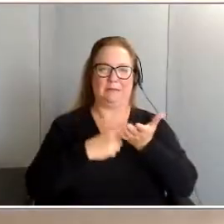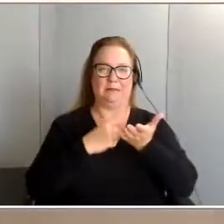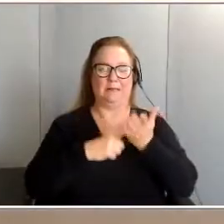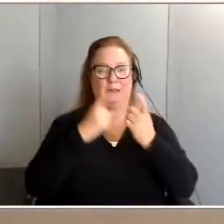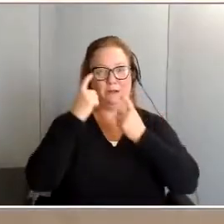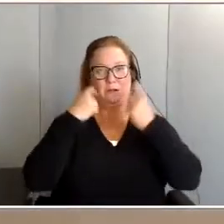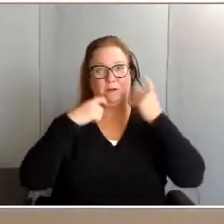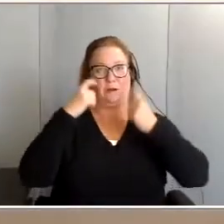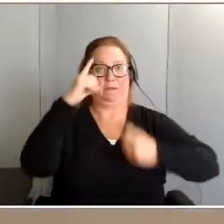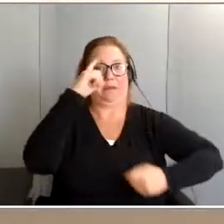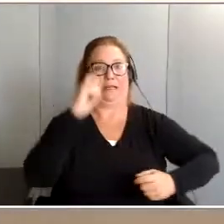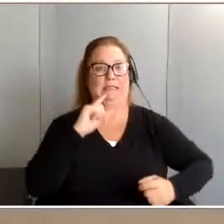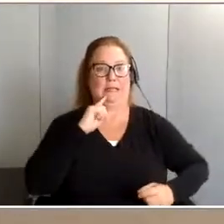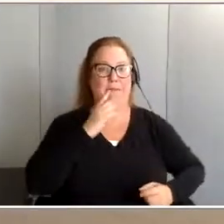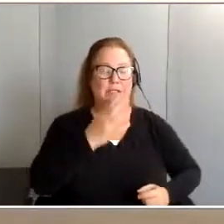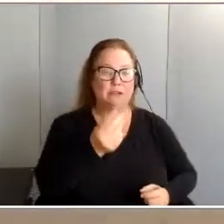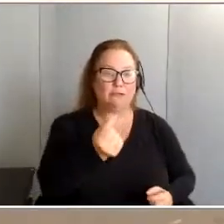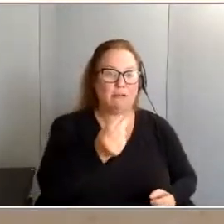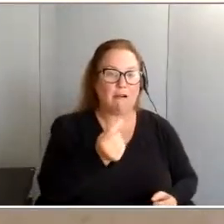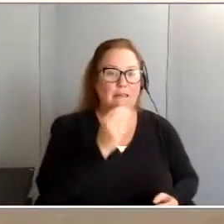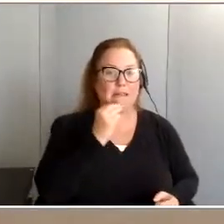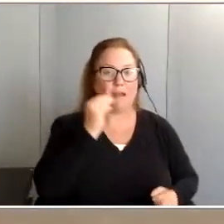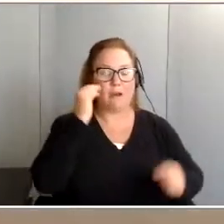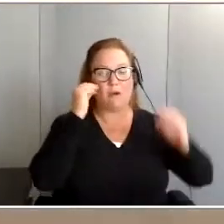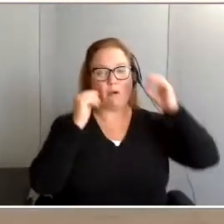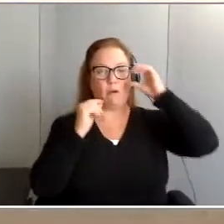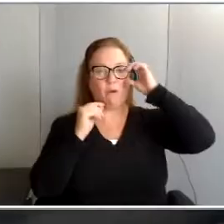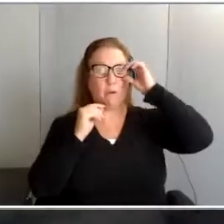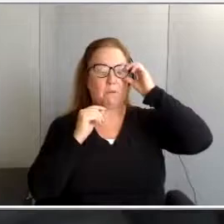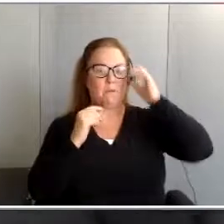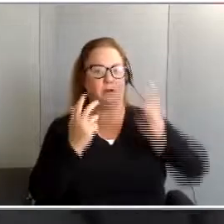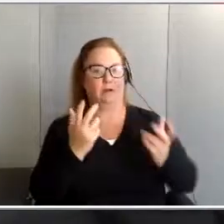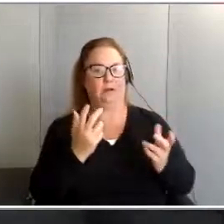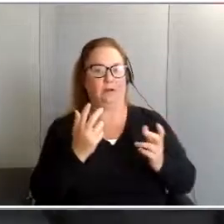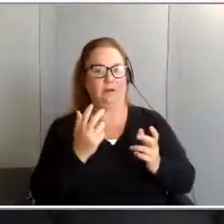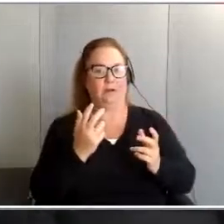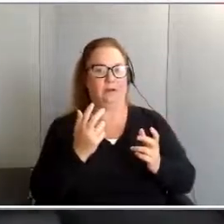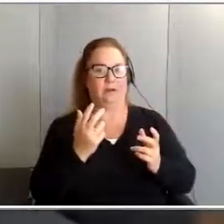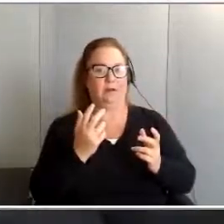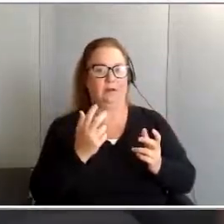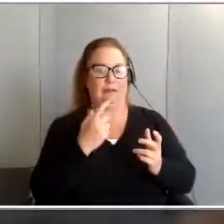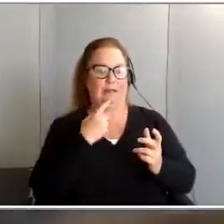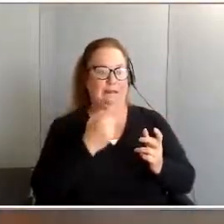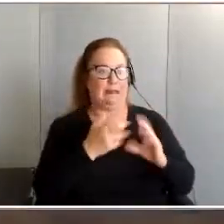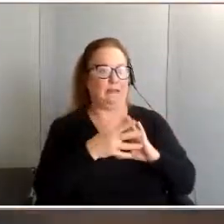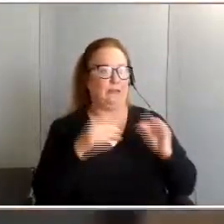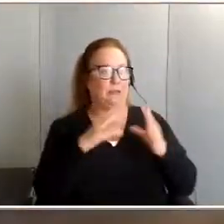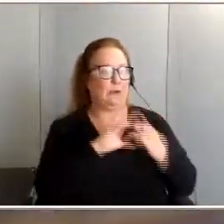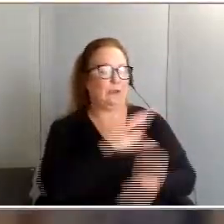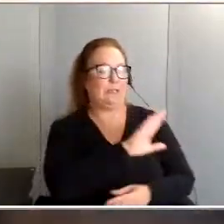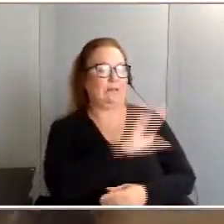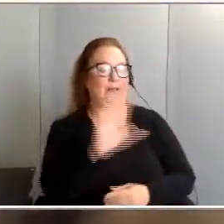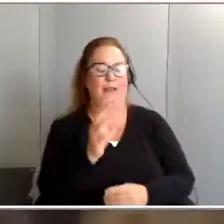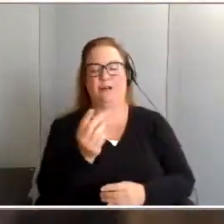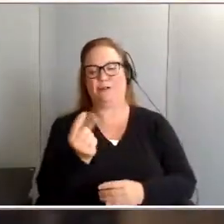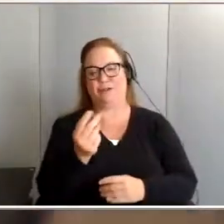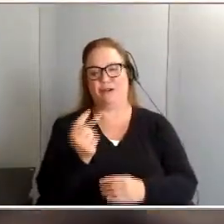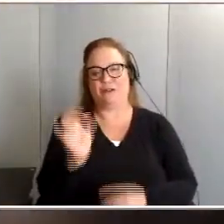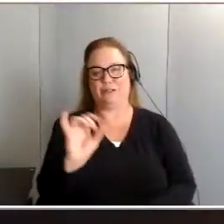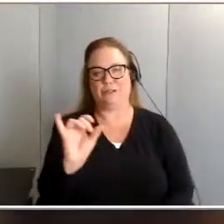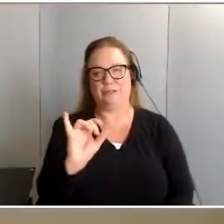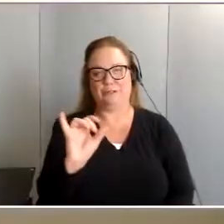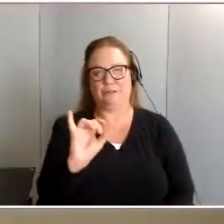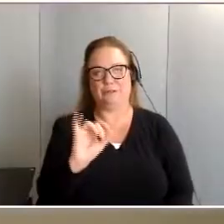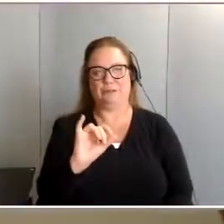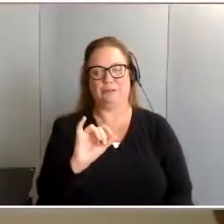they've missed their dogs at home. They, they like to tell their stories of their dogs, and so it's just